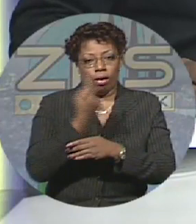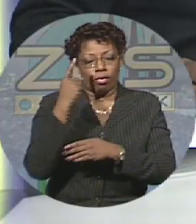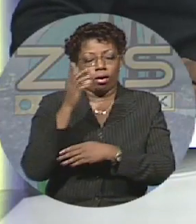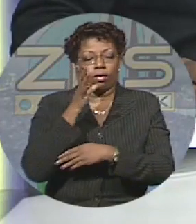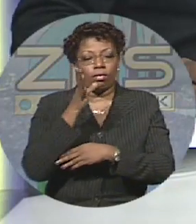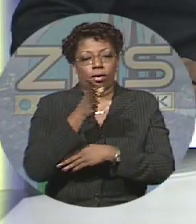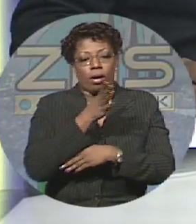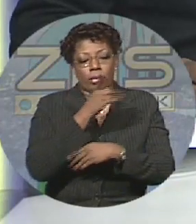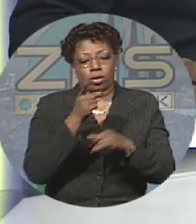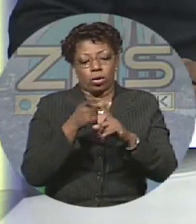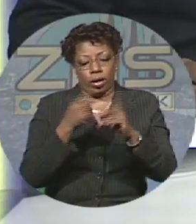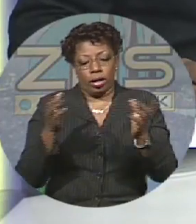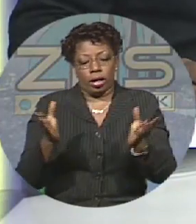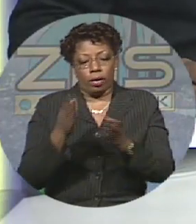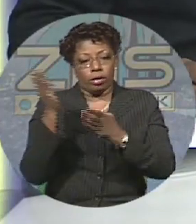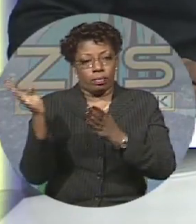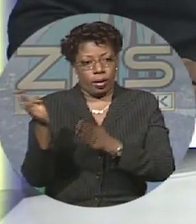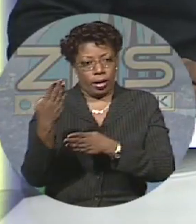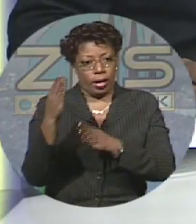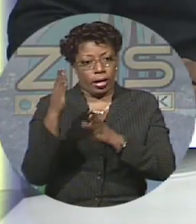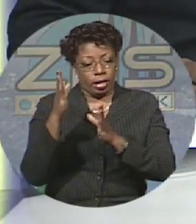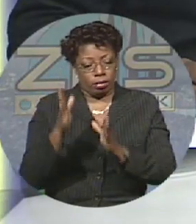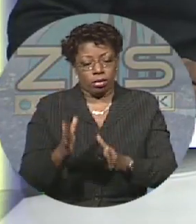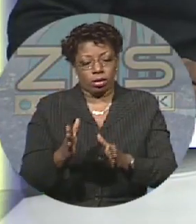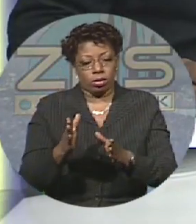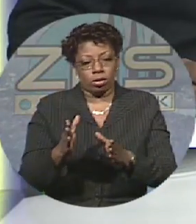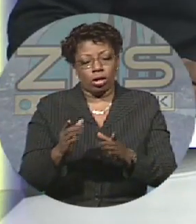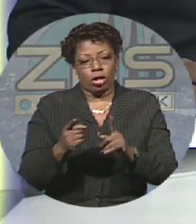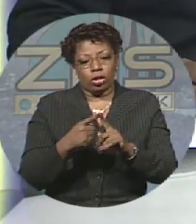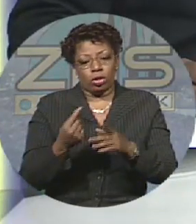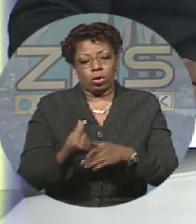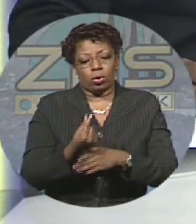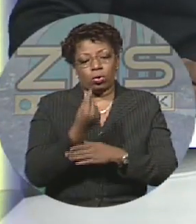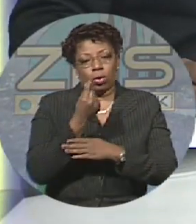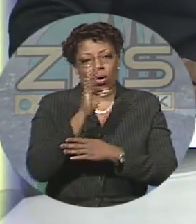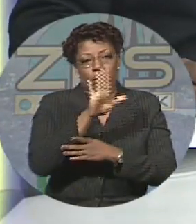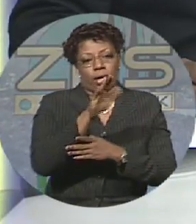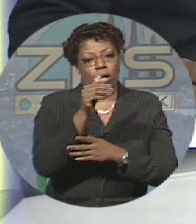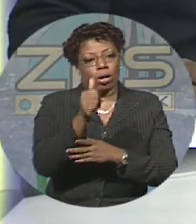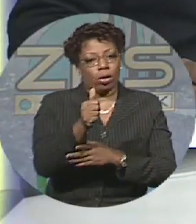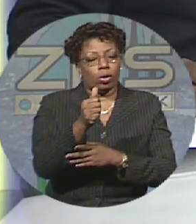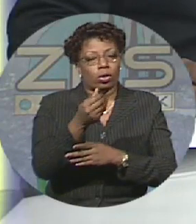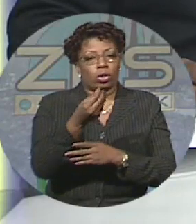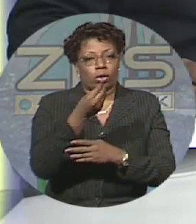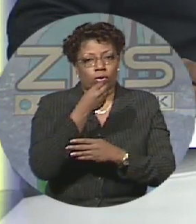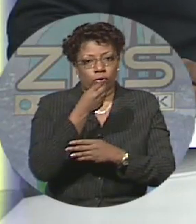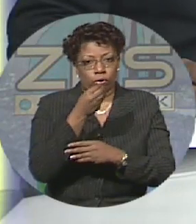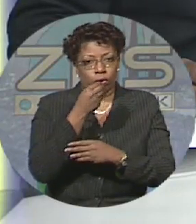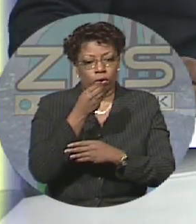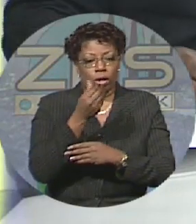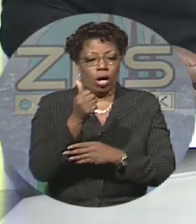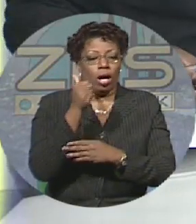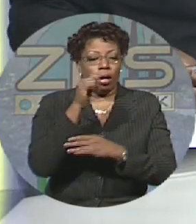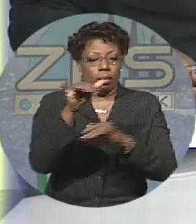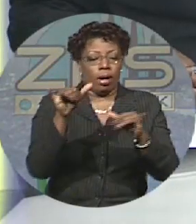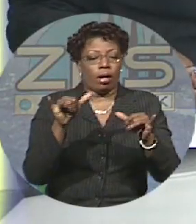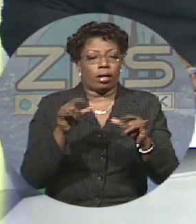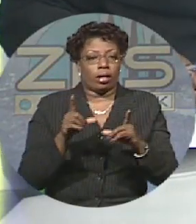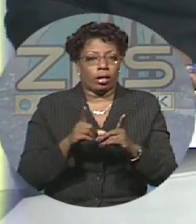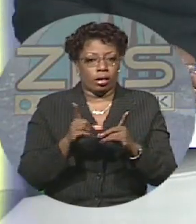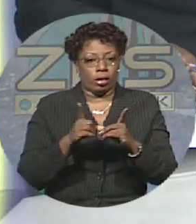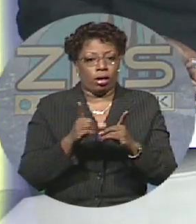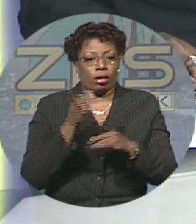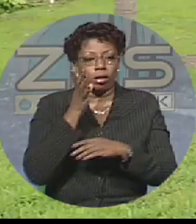encourage Bahamians to take advantage of food production by growing their own food. We get this special Green Week feature on backyard farming from LeDaunne